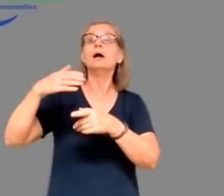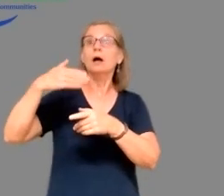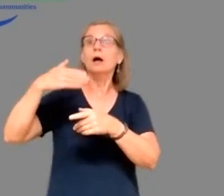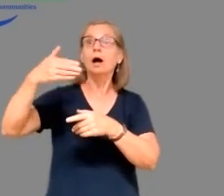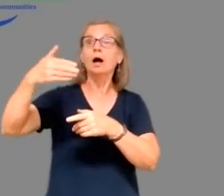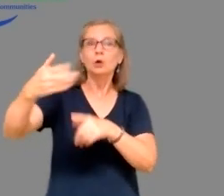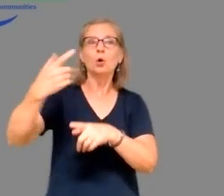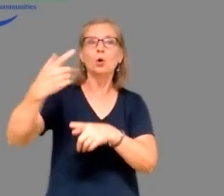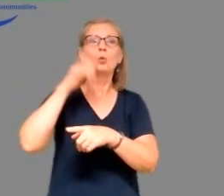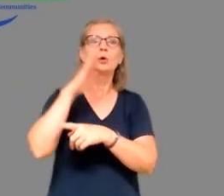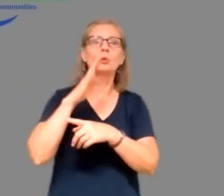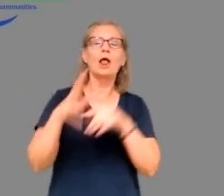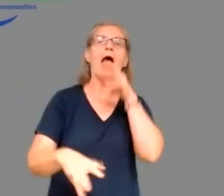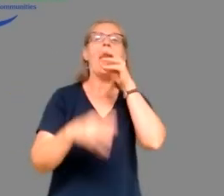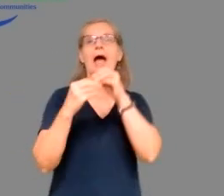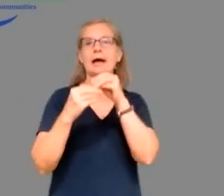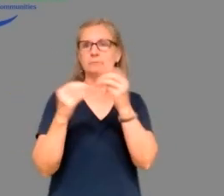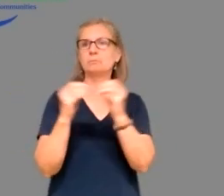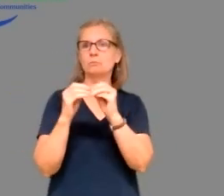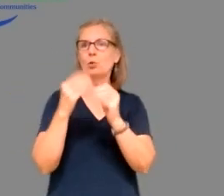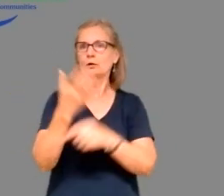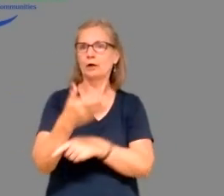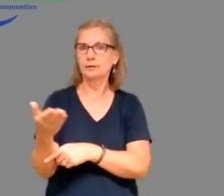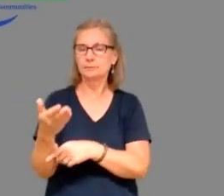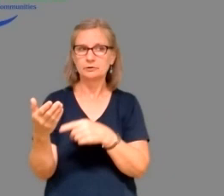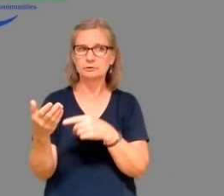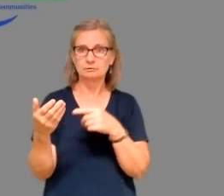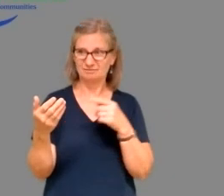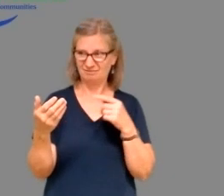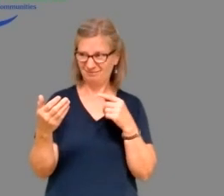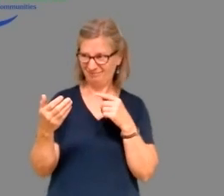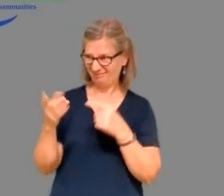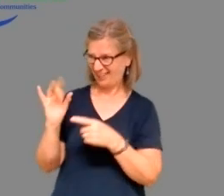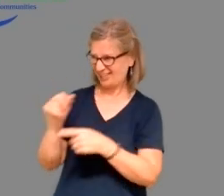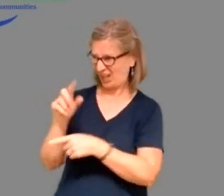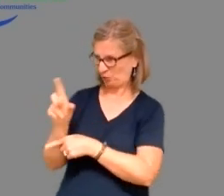All right, that was a statement more than a question. There was a question mark in there? No, there wasn't.